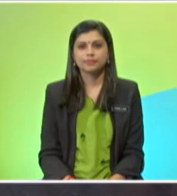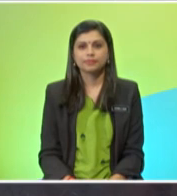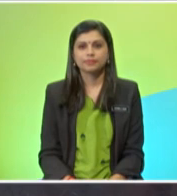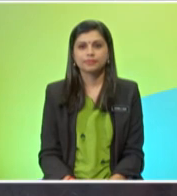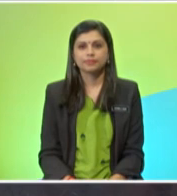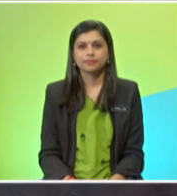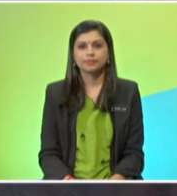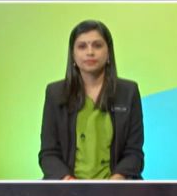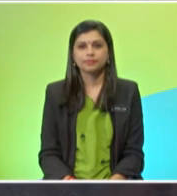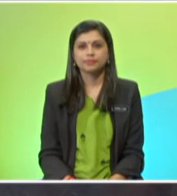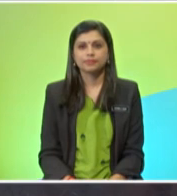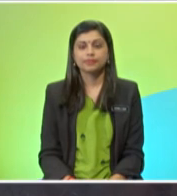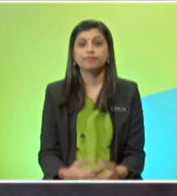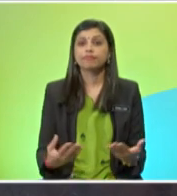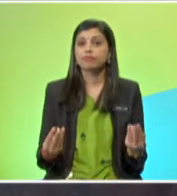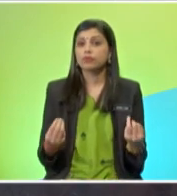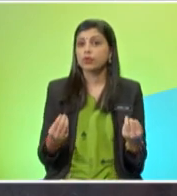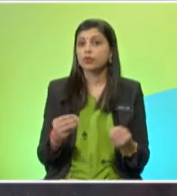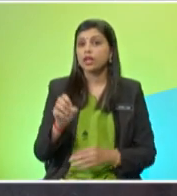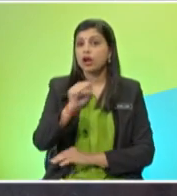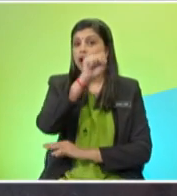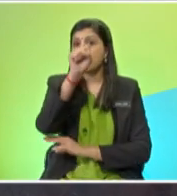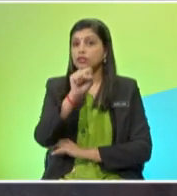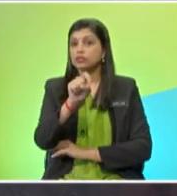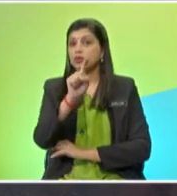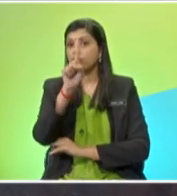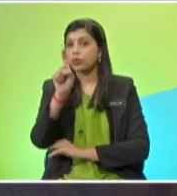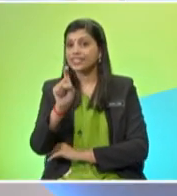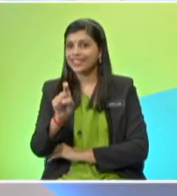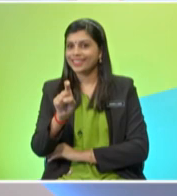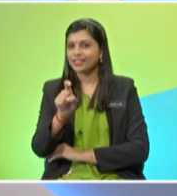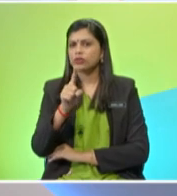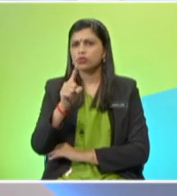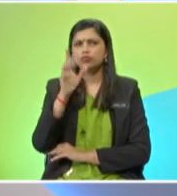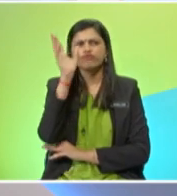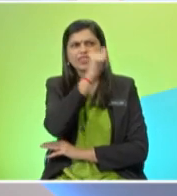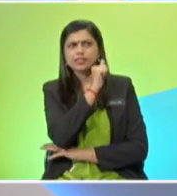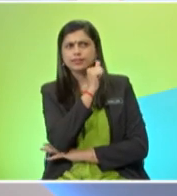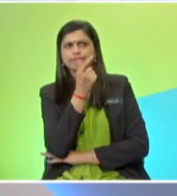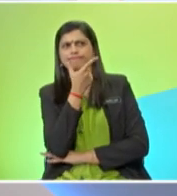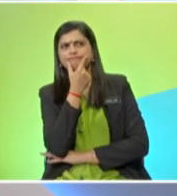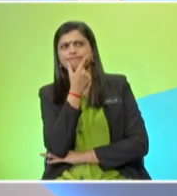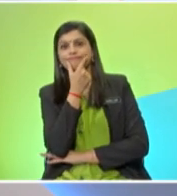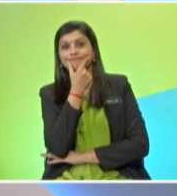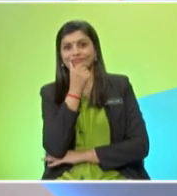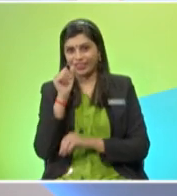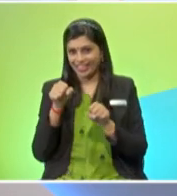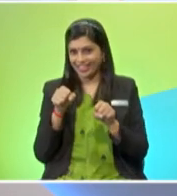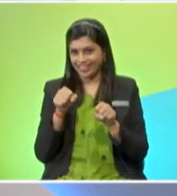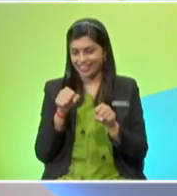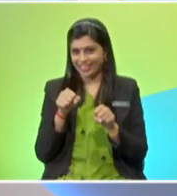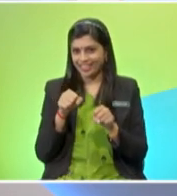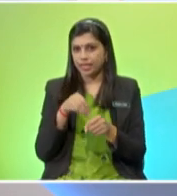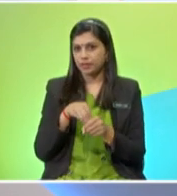I can ask you one more. Sure. Yeah. You can just guess. What am I? I am in the kitchen.